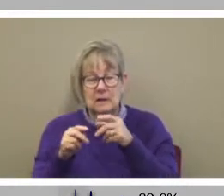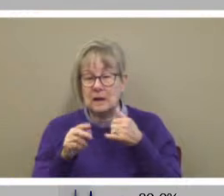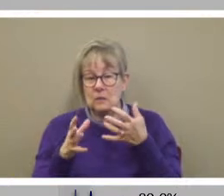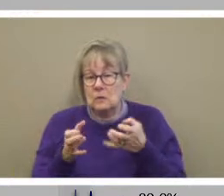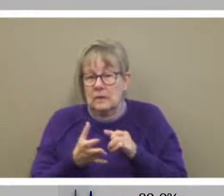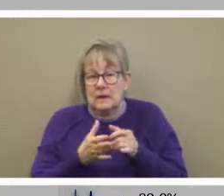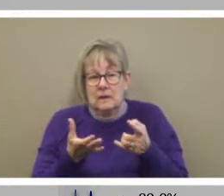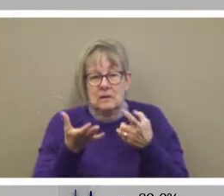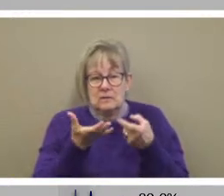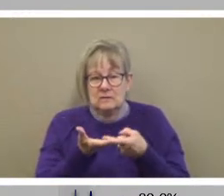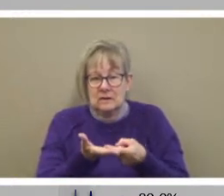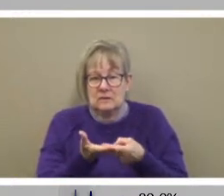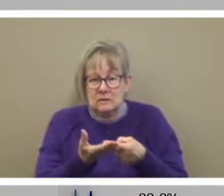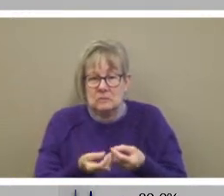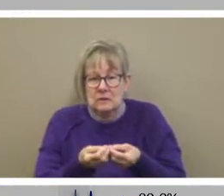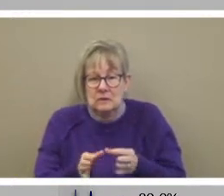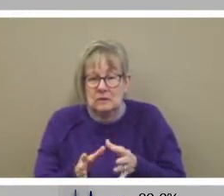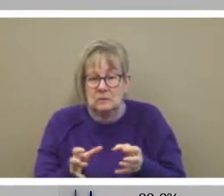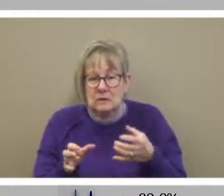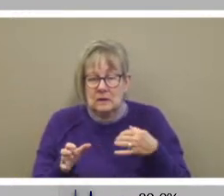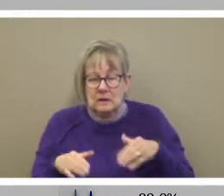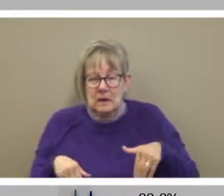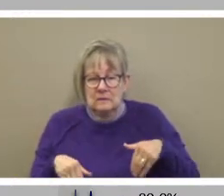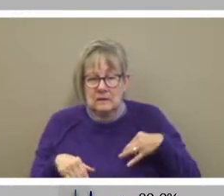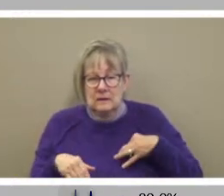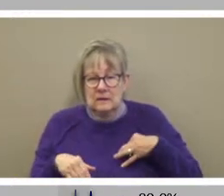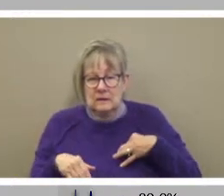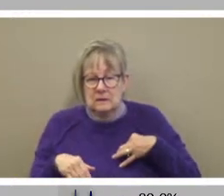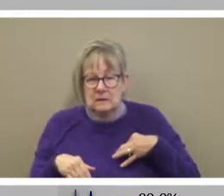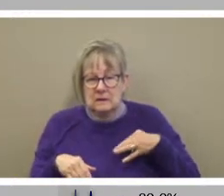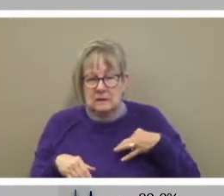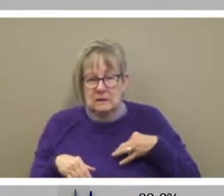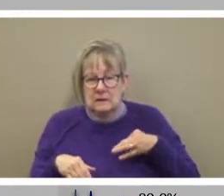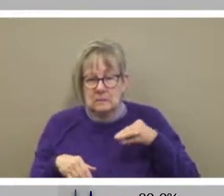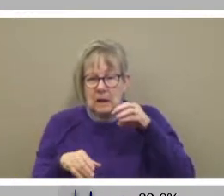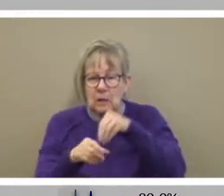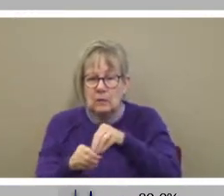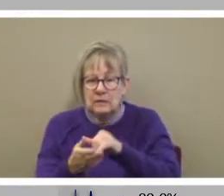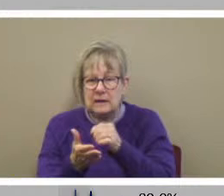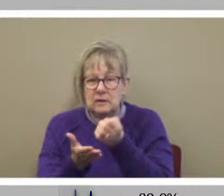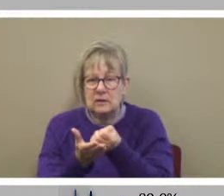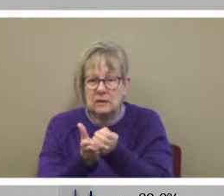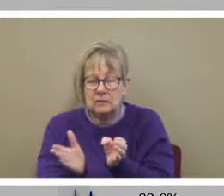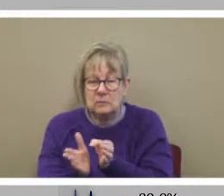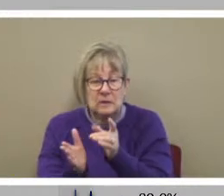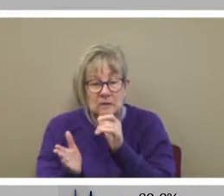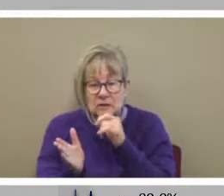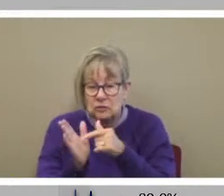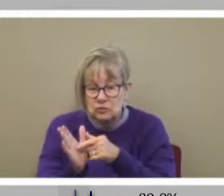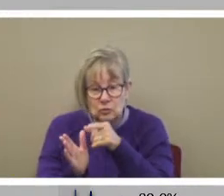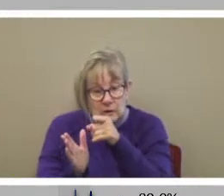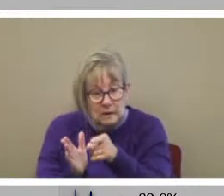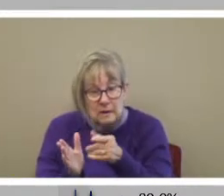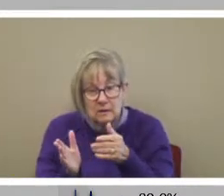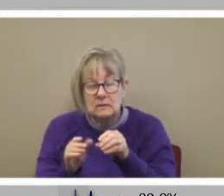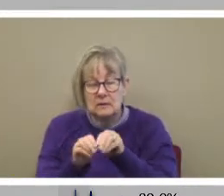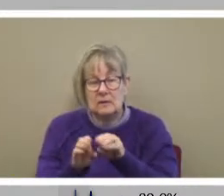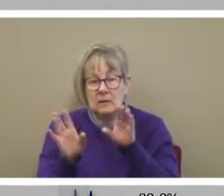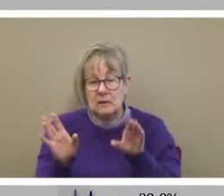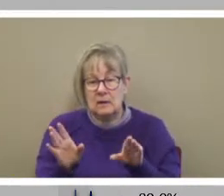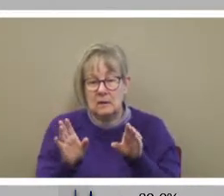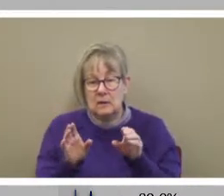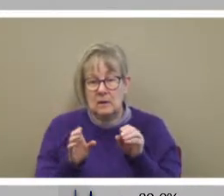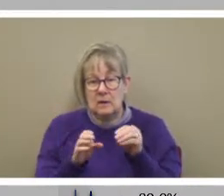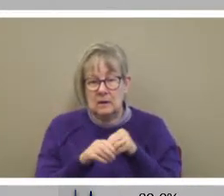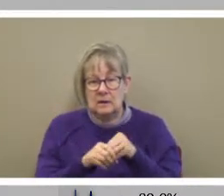potential revenues and the economic drivers as a result of our downtown redevelopment, because it's not showing here, because it is clear in the empirical